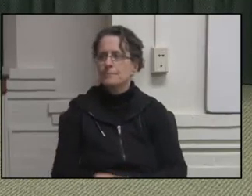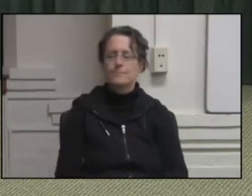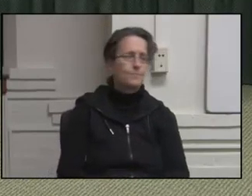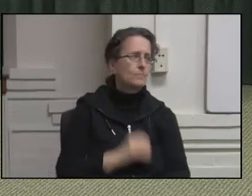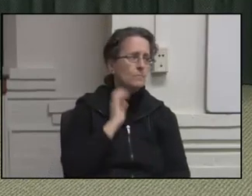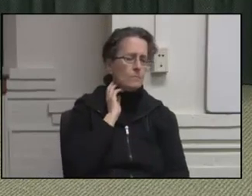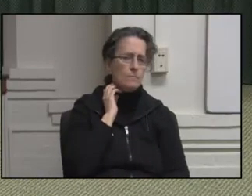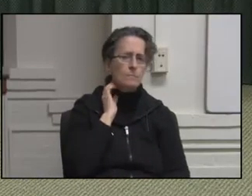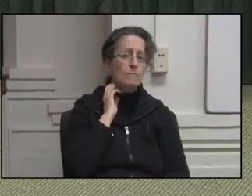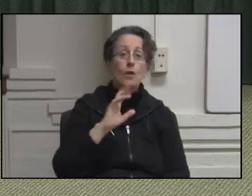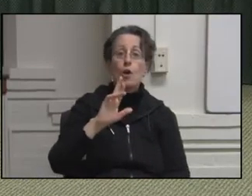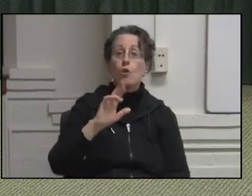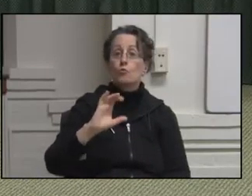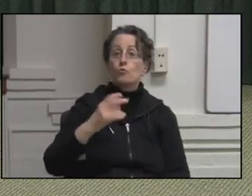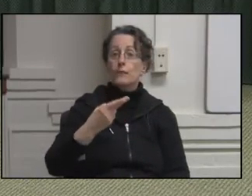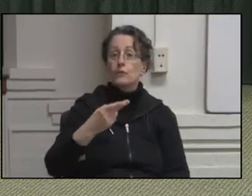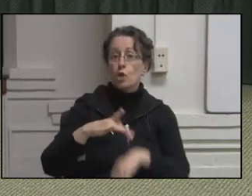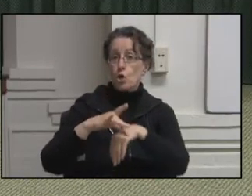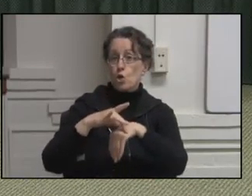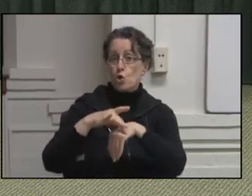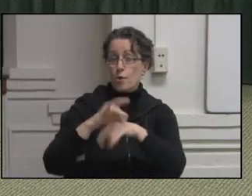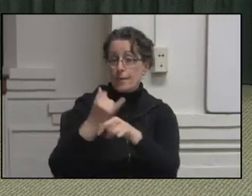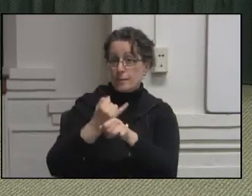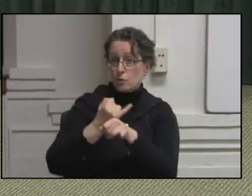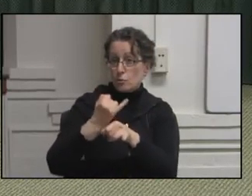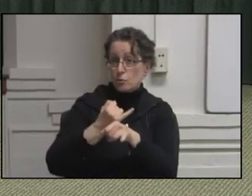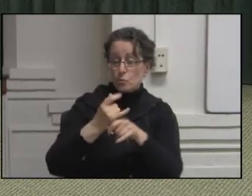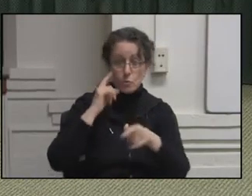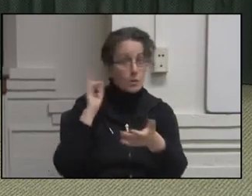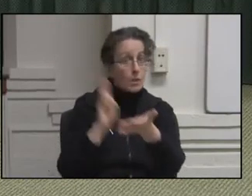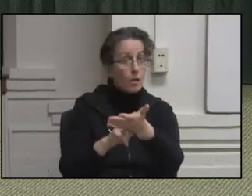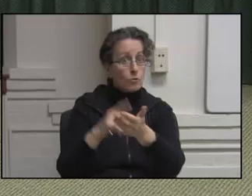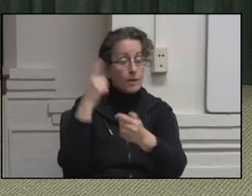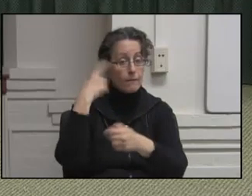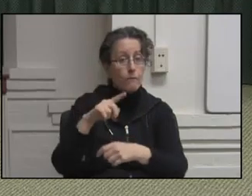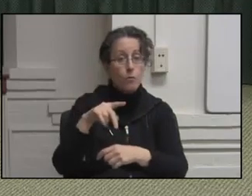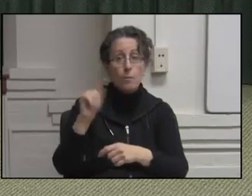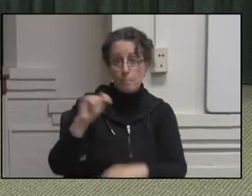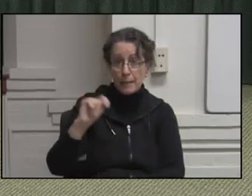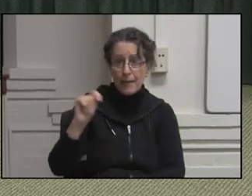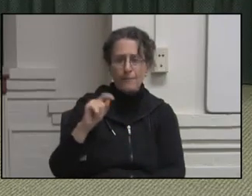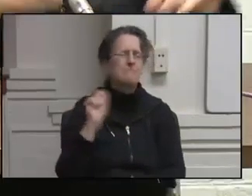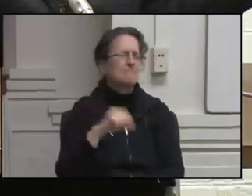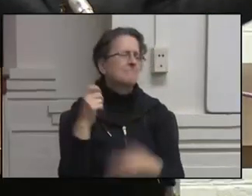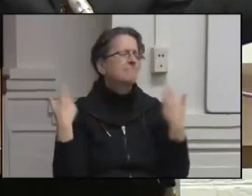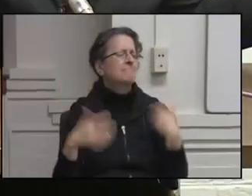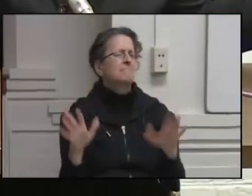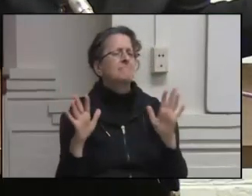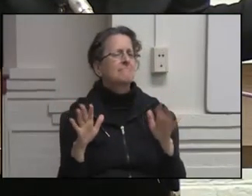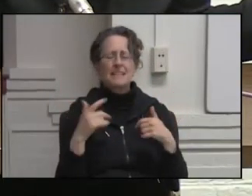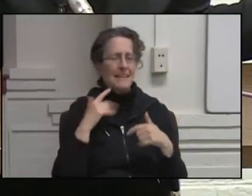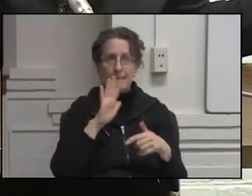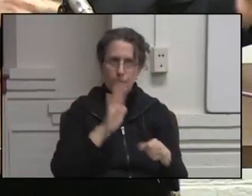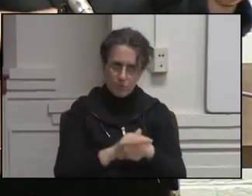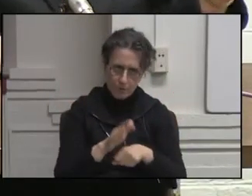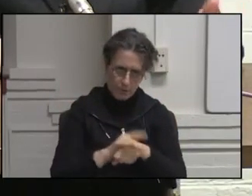Richard Institute for urinals and car bodies? Oh, yes. Oh, we have plenty of those. Great. I mean, you never have